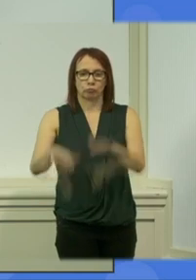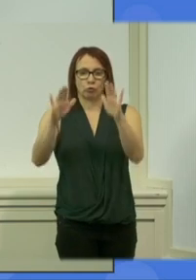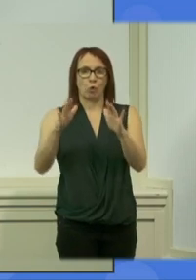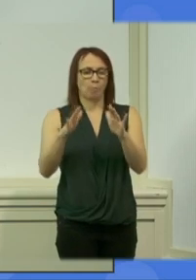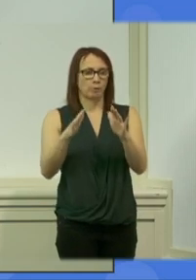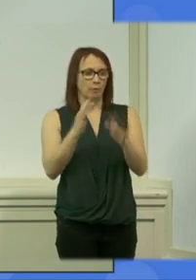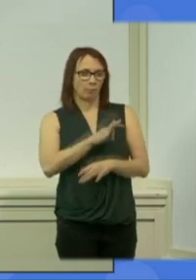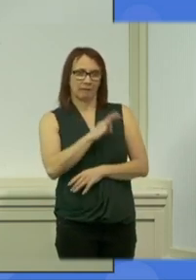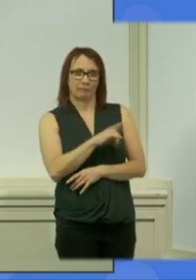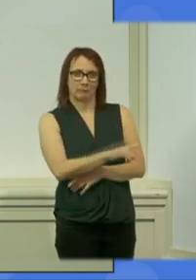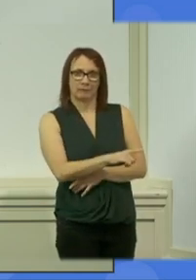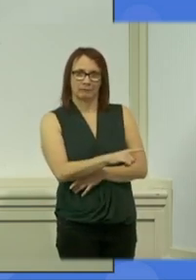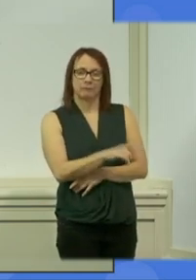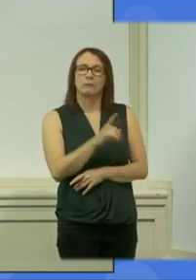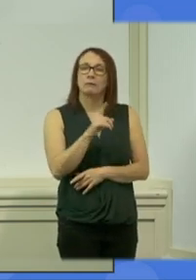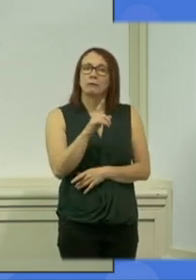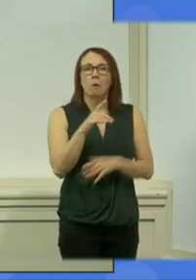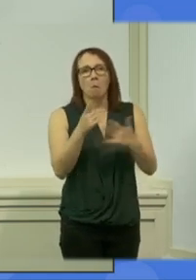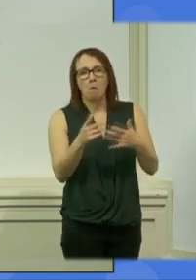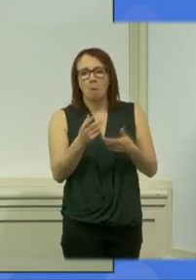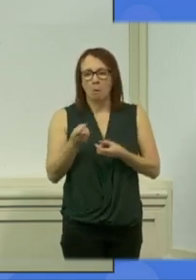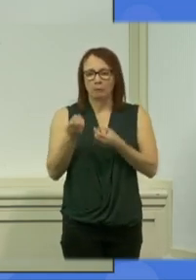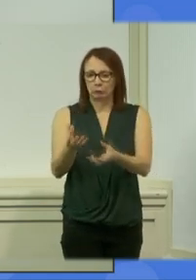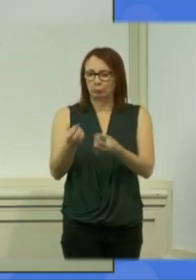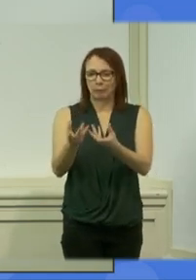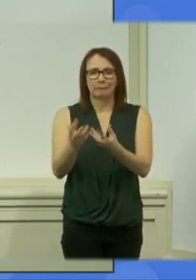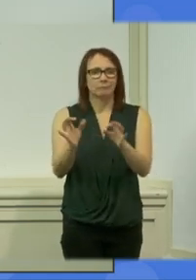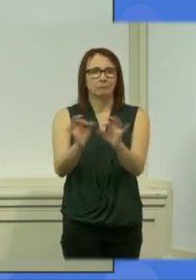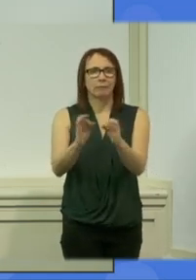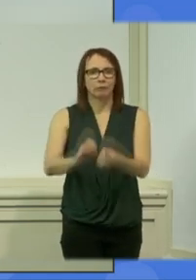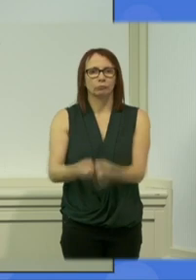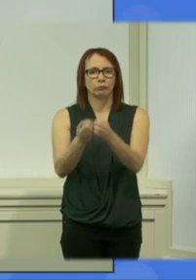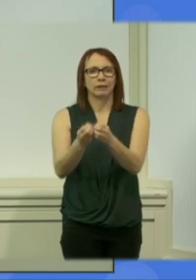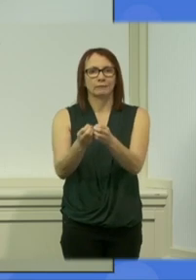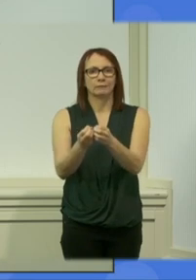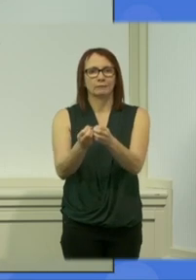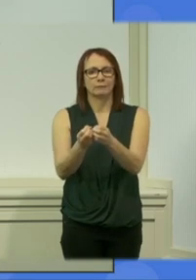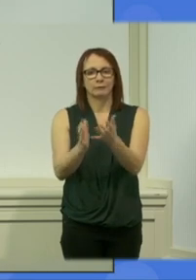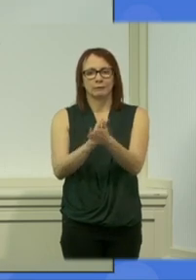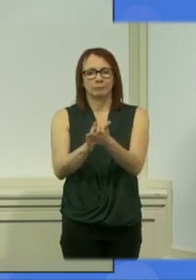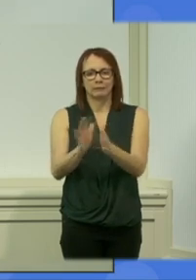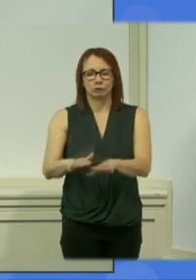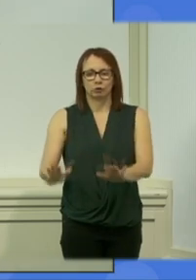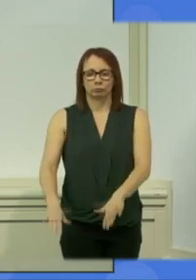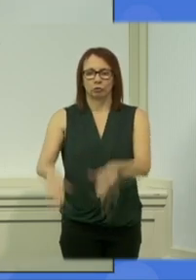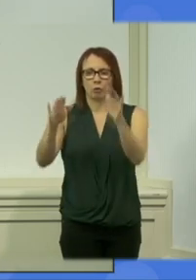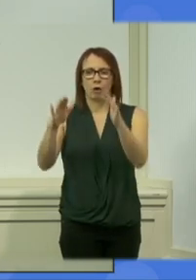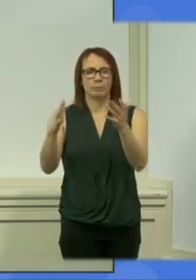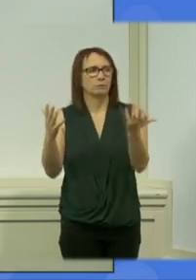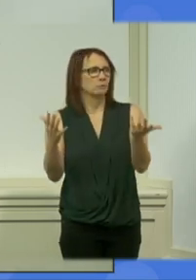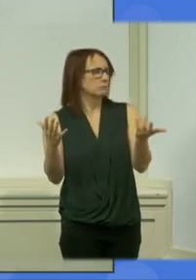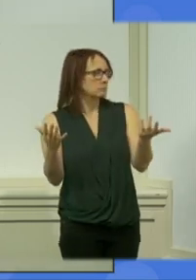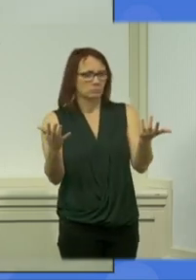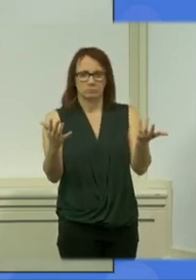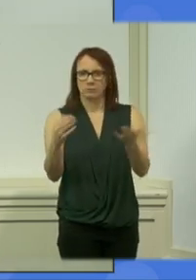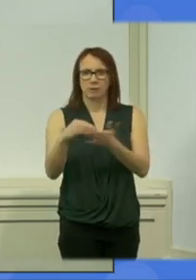the money on something that creates no asset, then future generations end up paying for